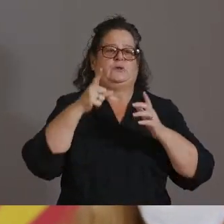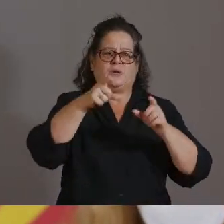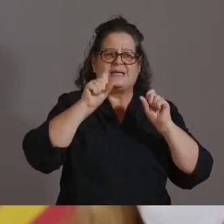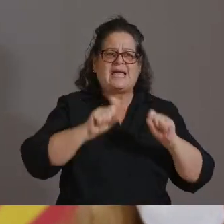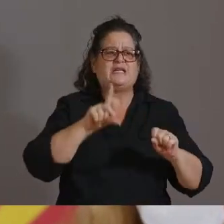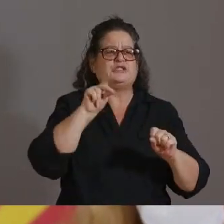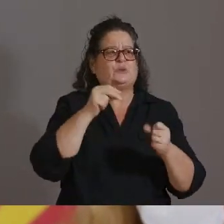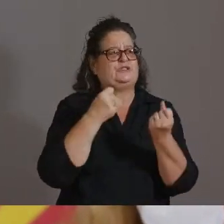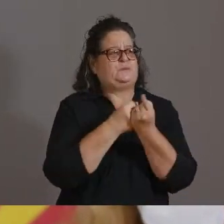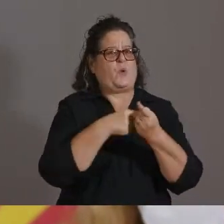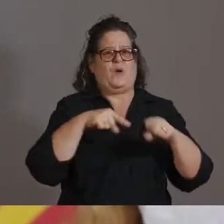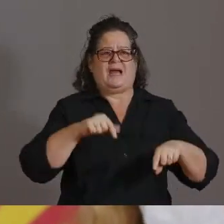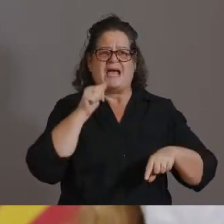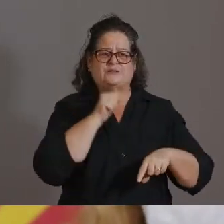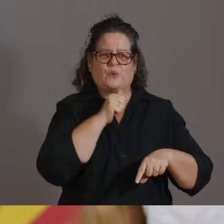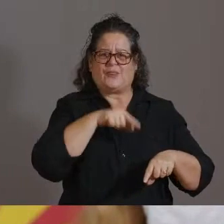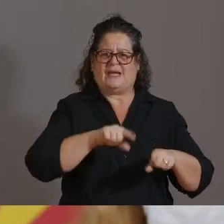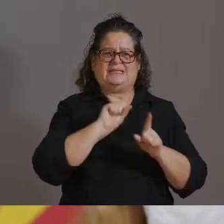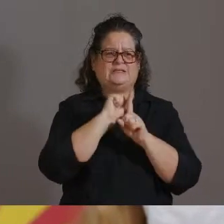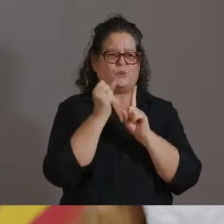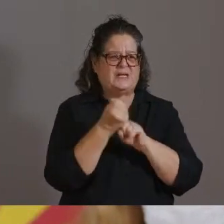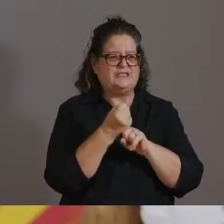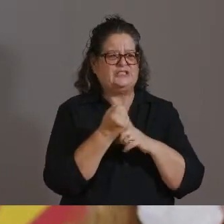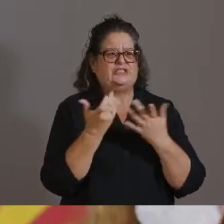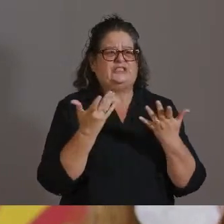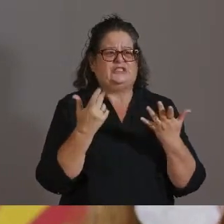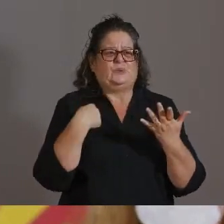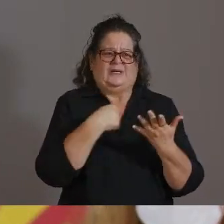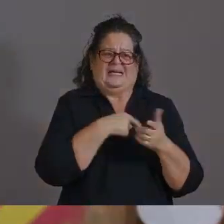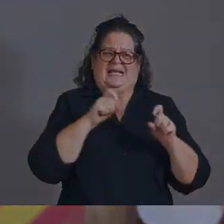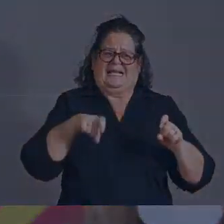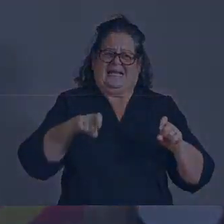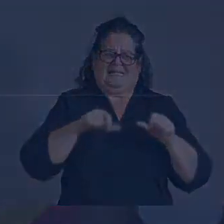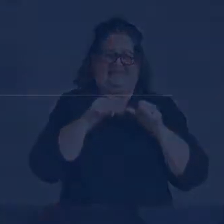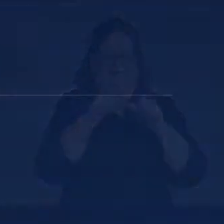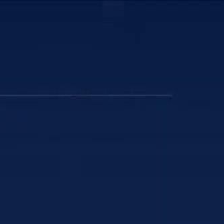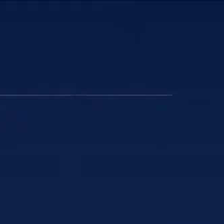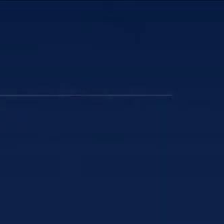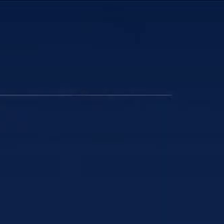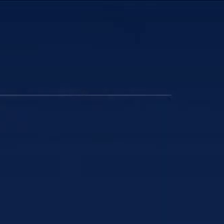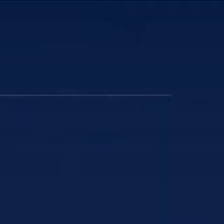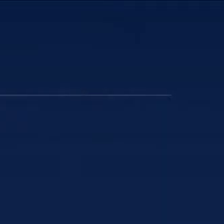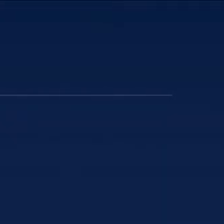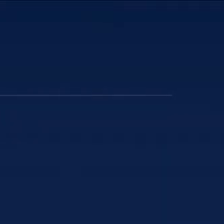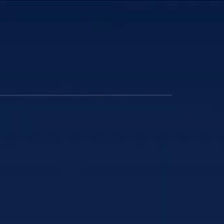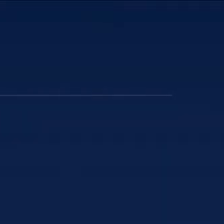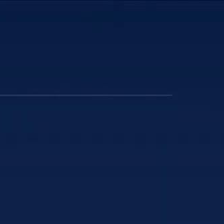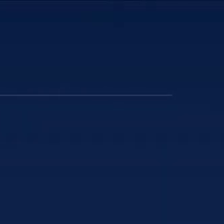Arizona and to keep us safe going forward. Thanks very much. Governor, before you leave, would you mind commenting on